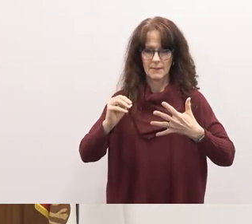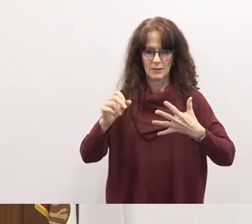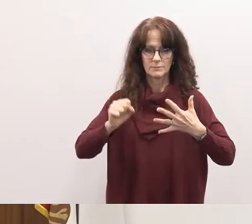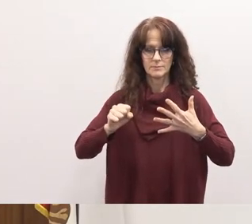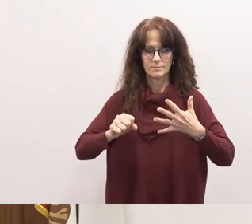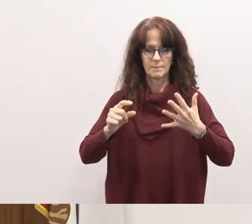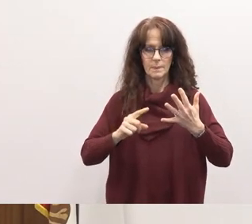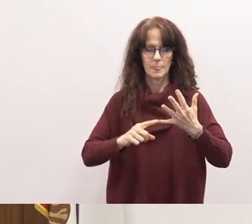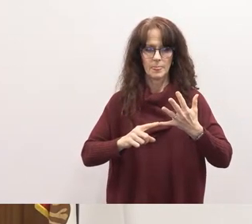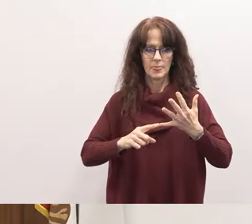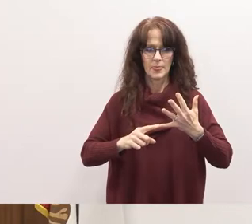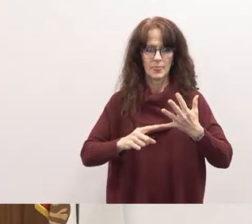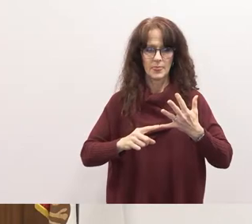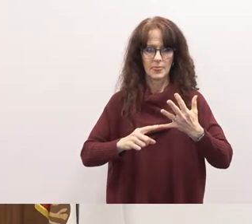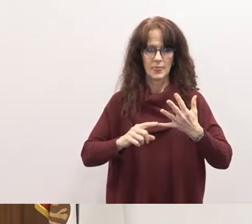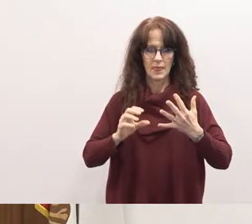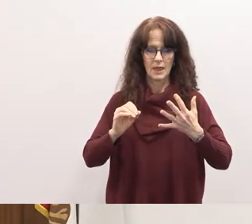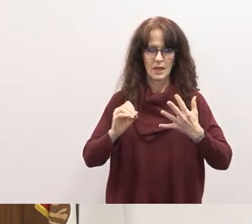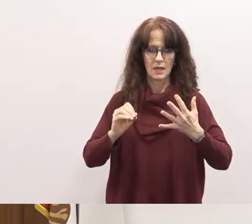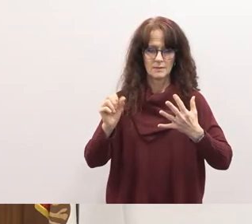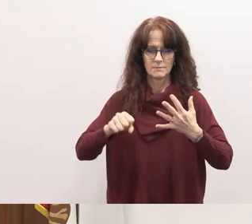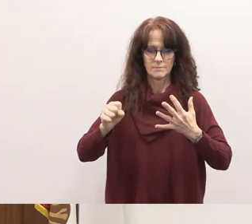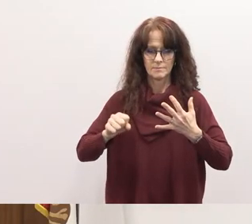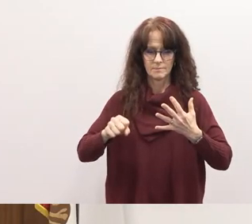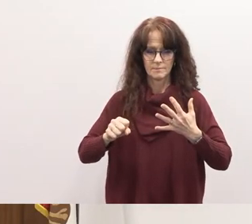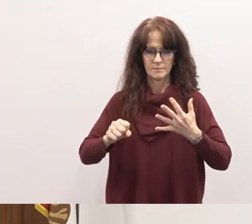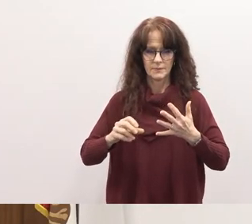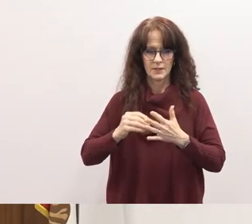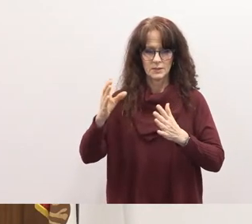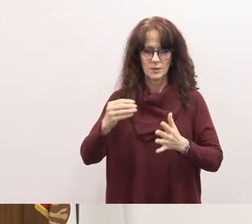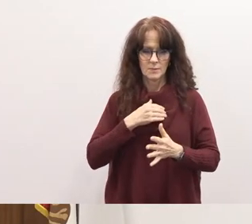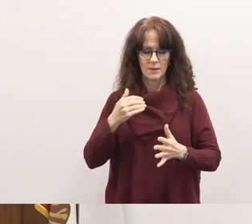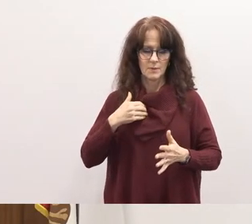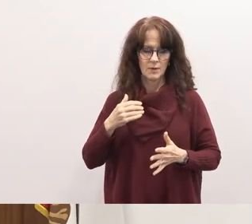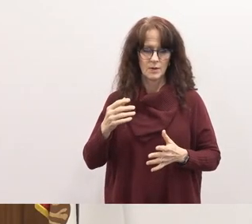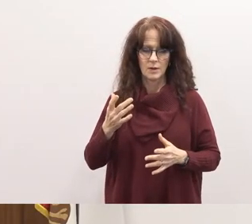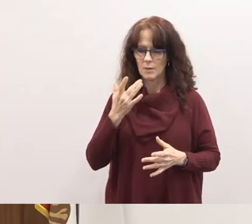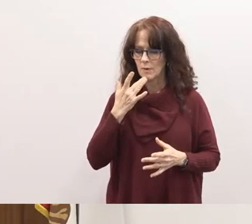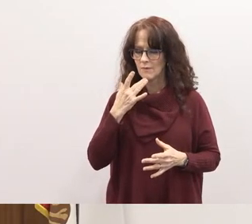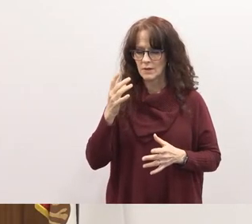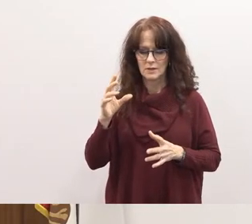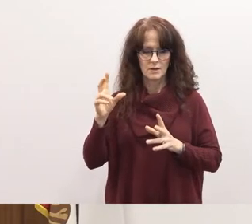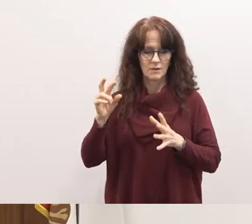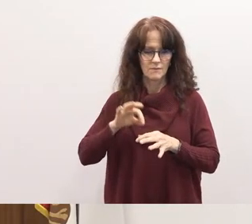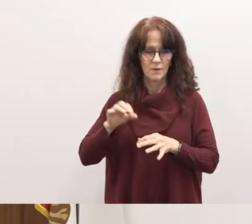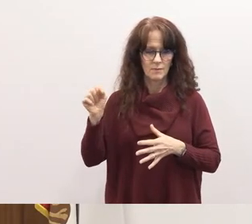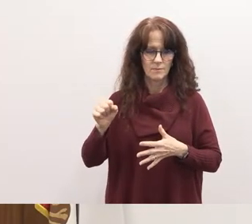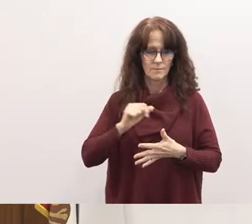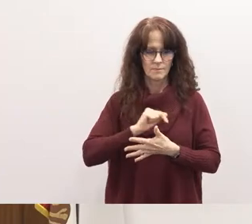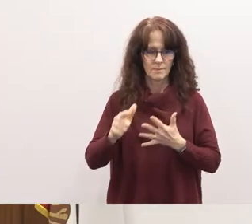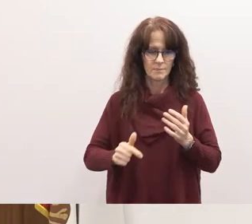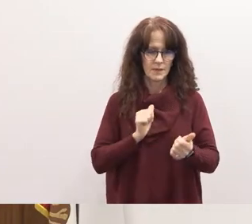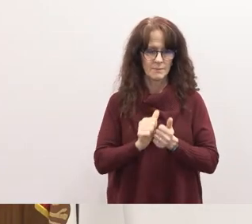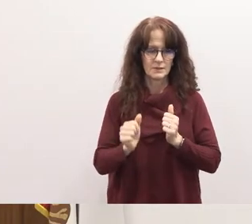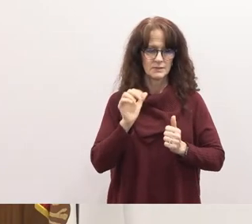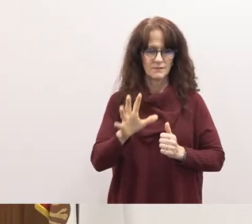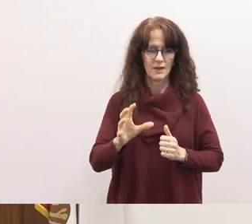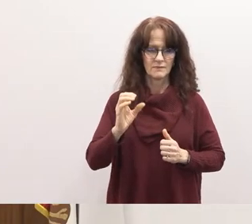Aye. Member Otto? Aye. And student member Lopez, preferential vote? Aye. And that passes